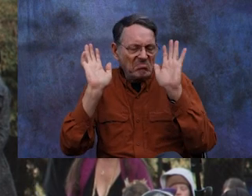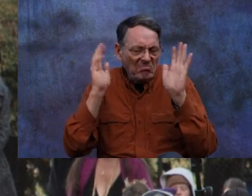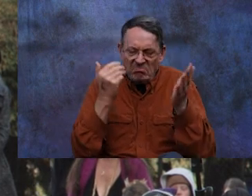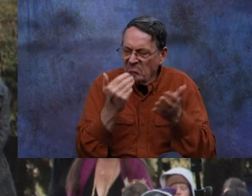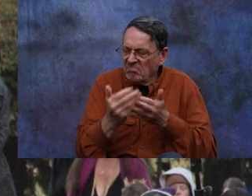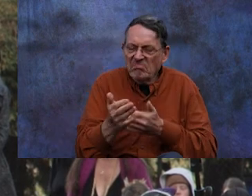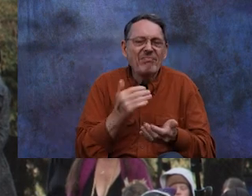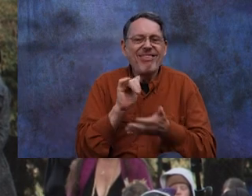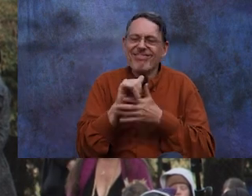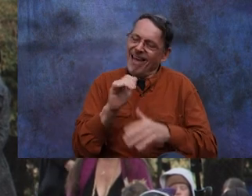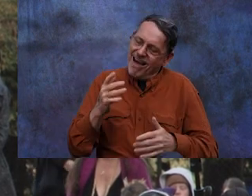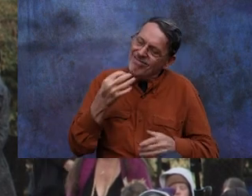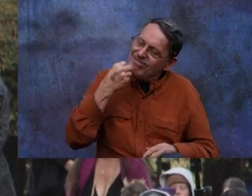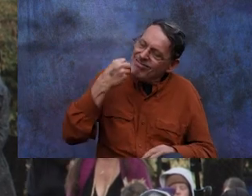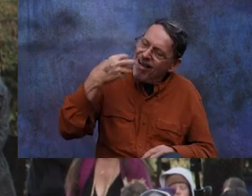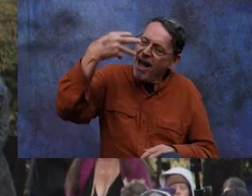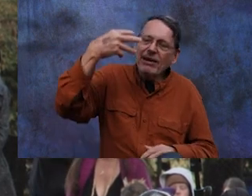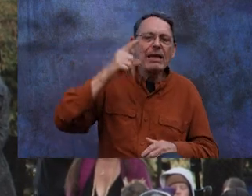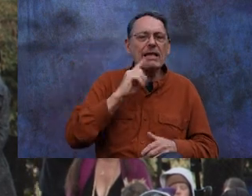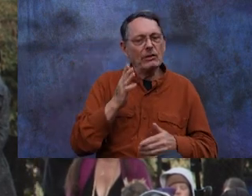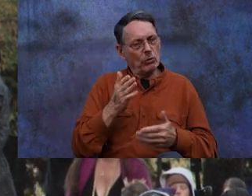light is your birthright. And